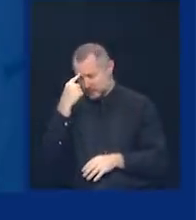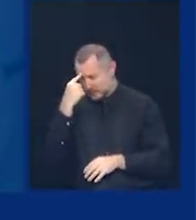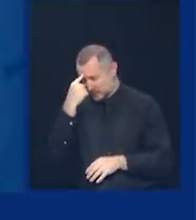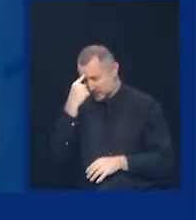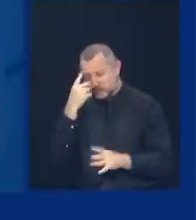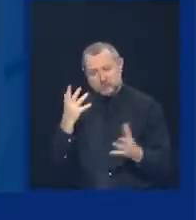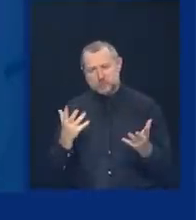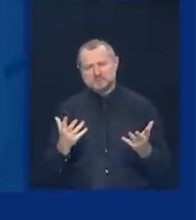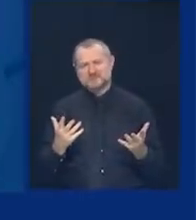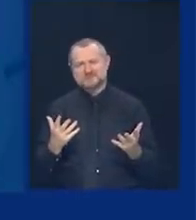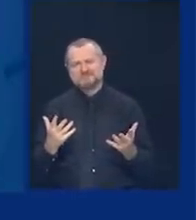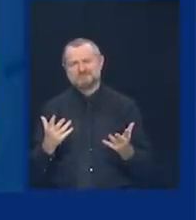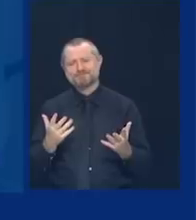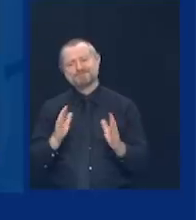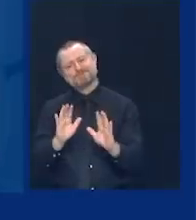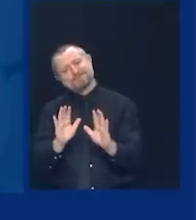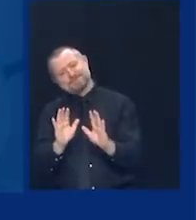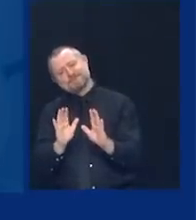of